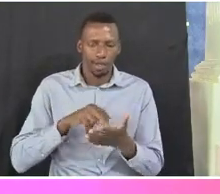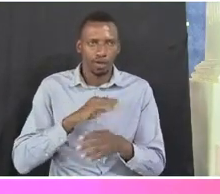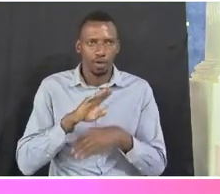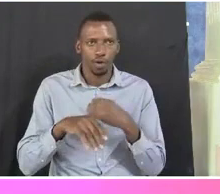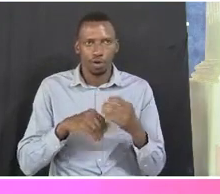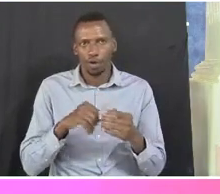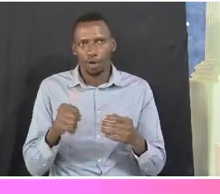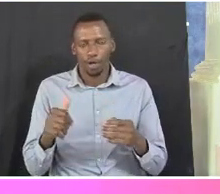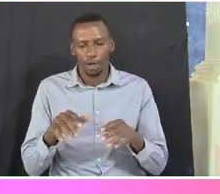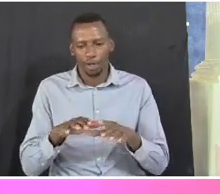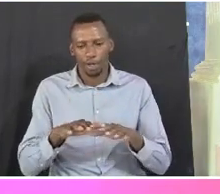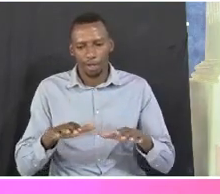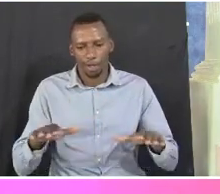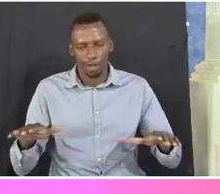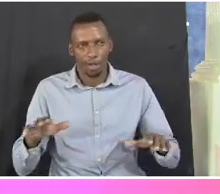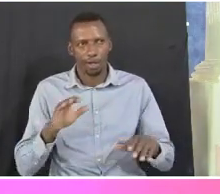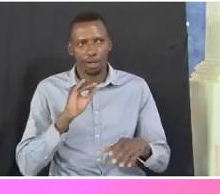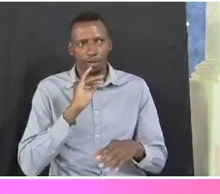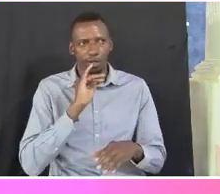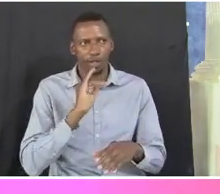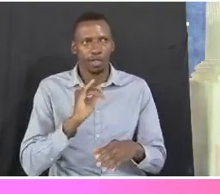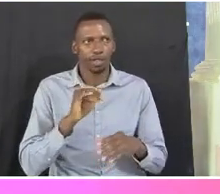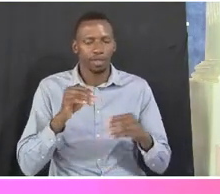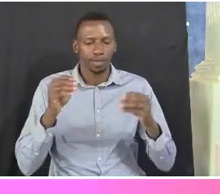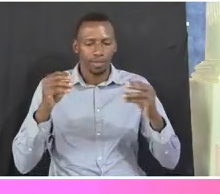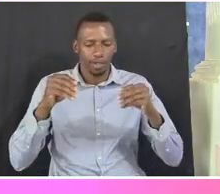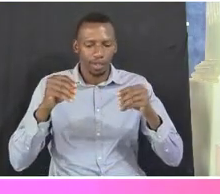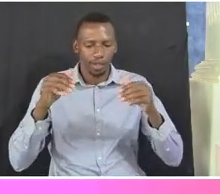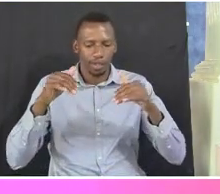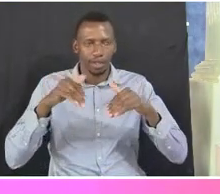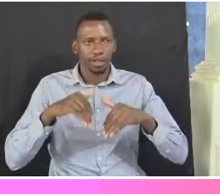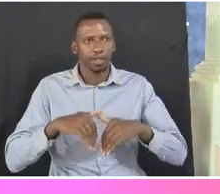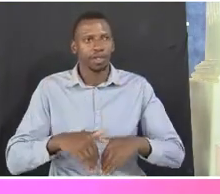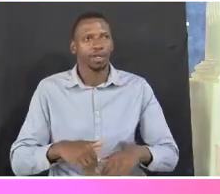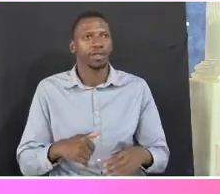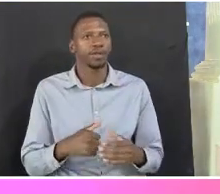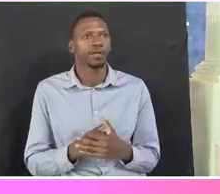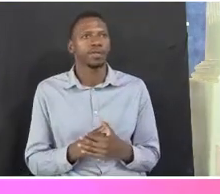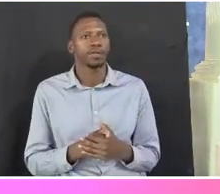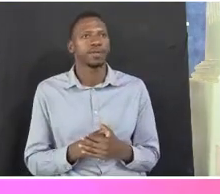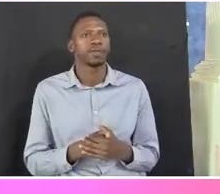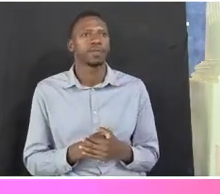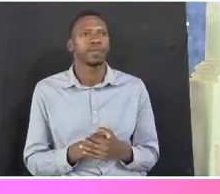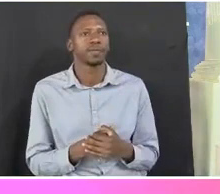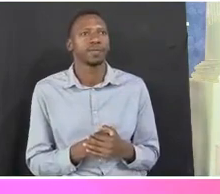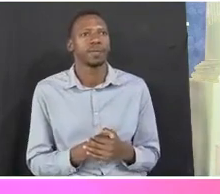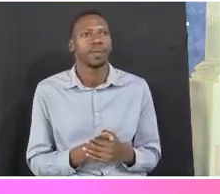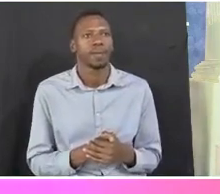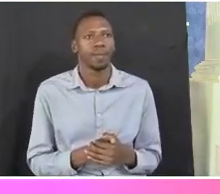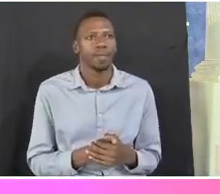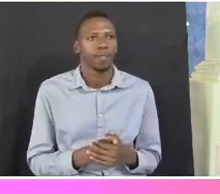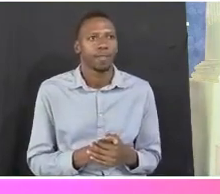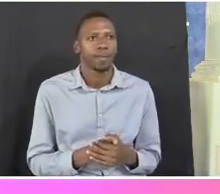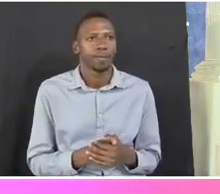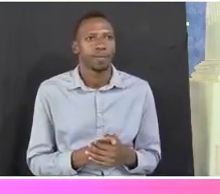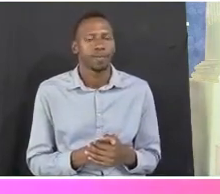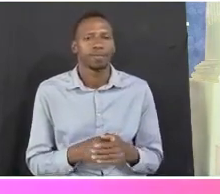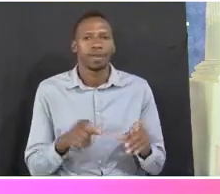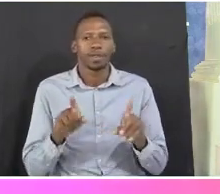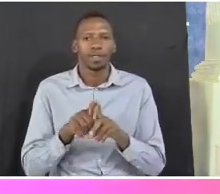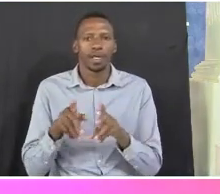sand, or rather ground is sinking sand. As